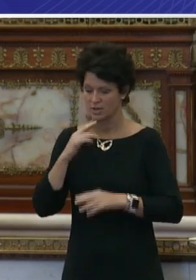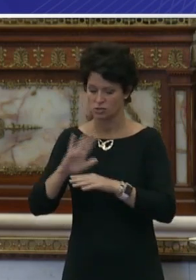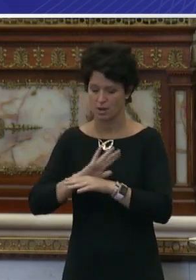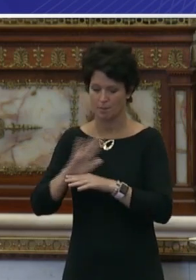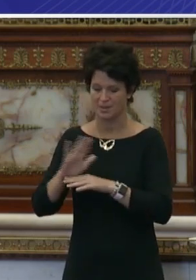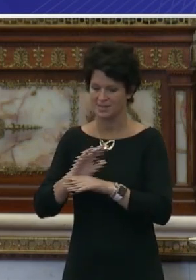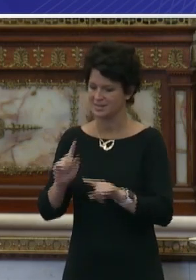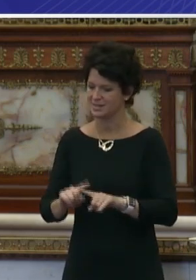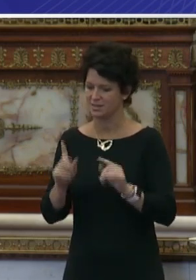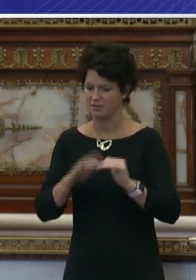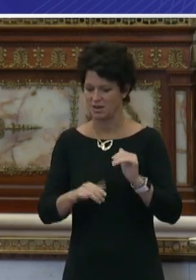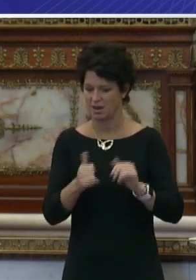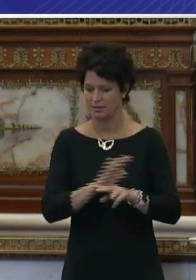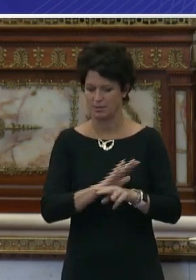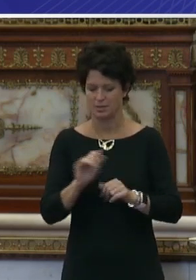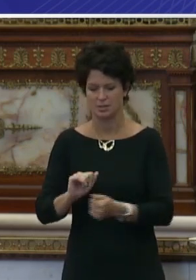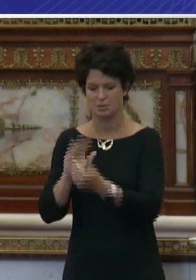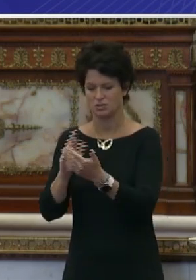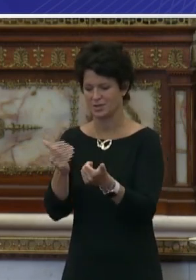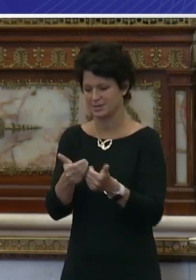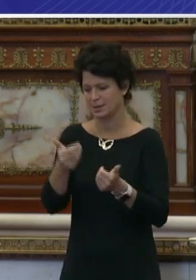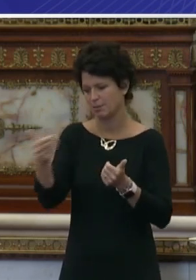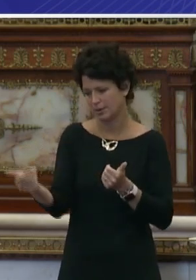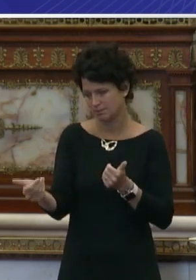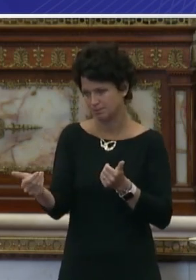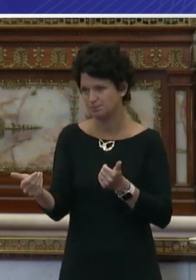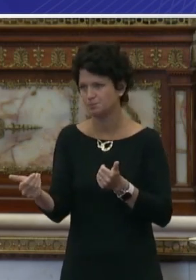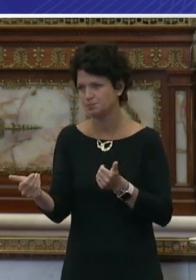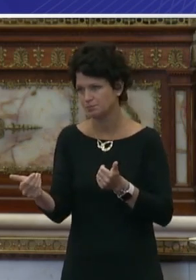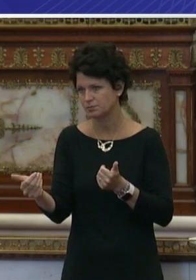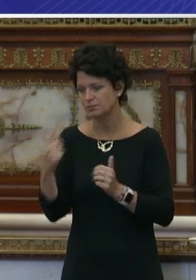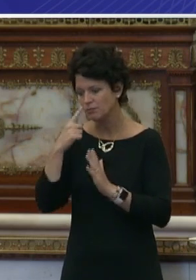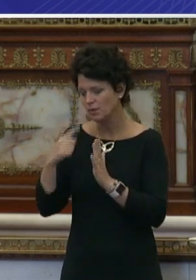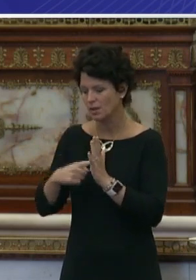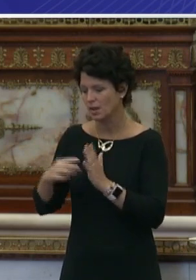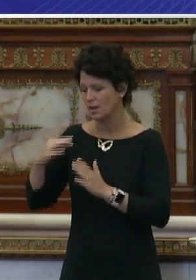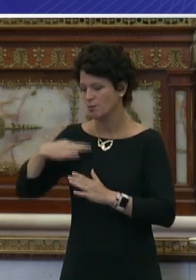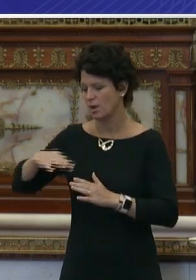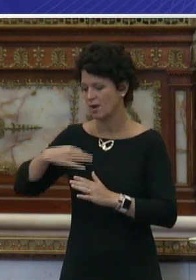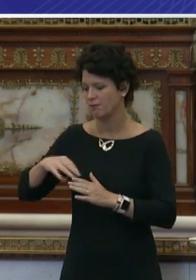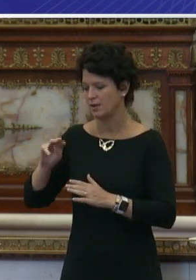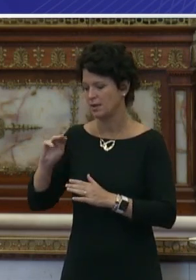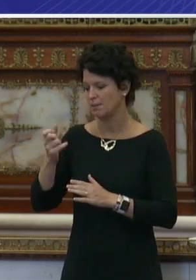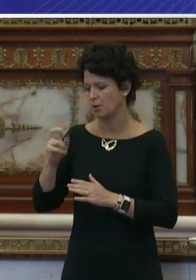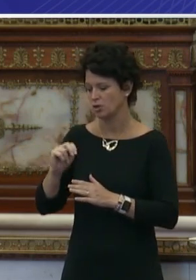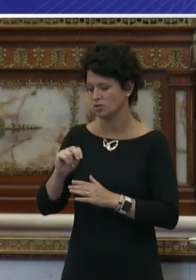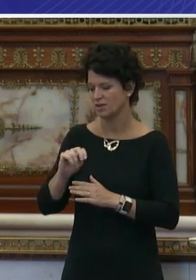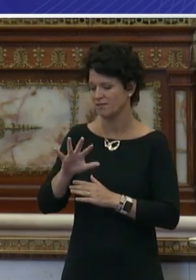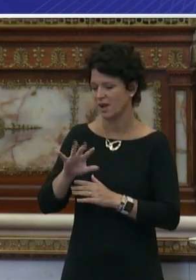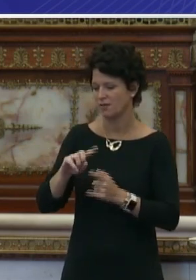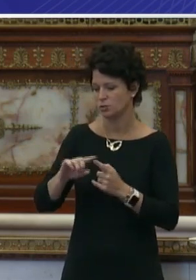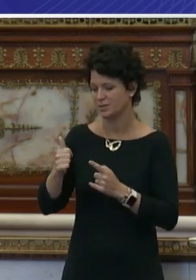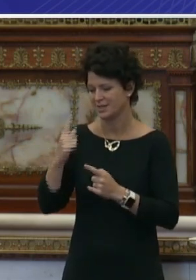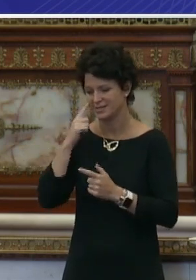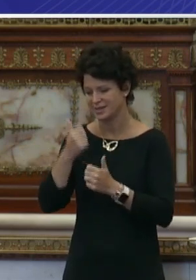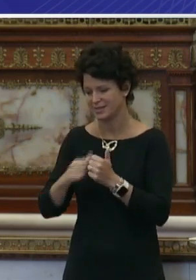unlike any business, and I think it needs to be addressed separately. For instance, profit margins in restaurants are 5 to 10 cents on a